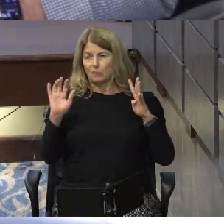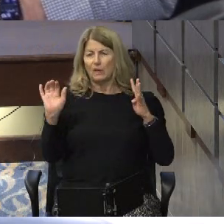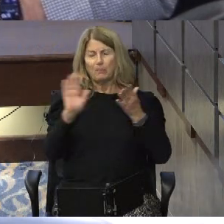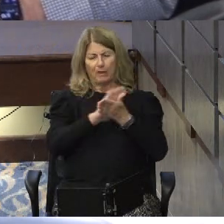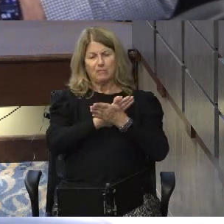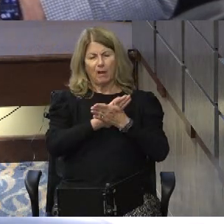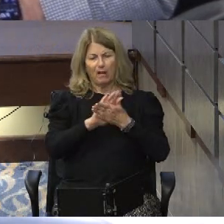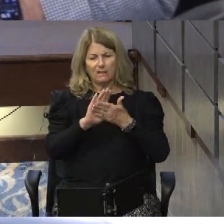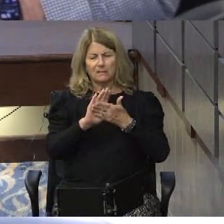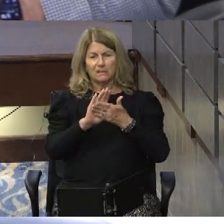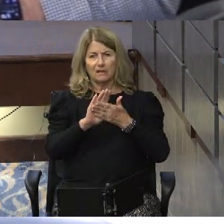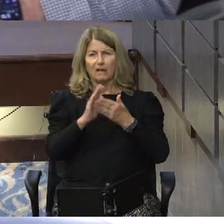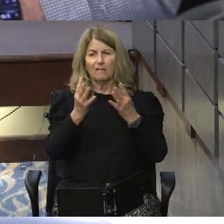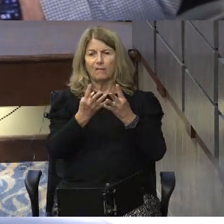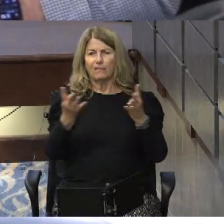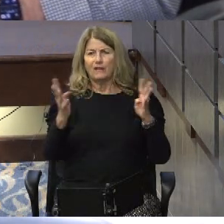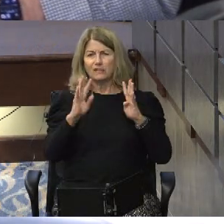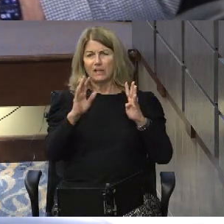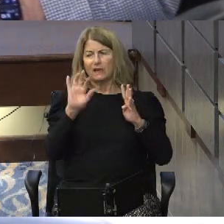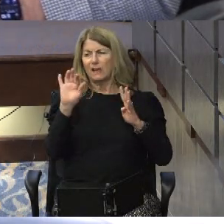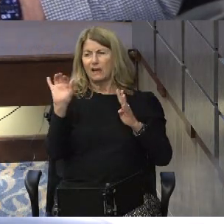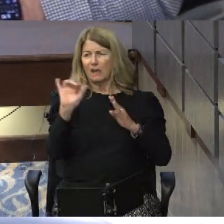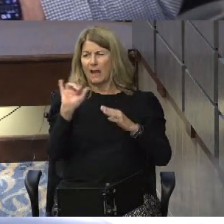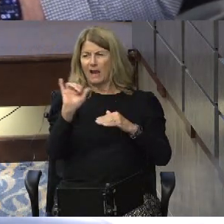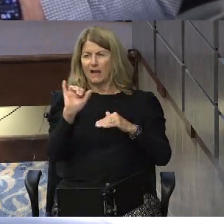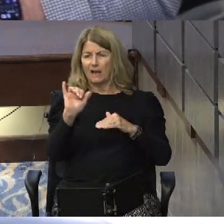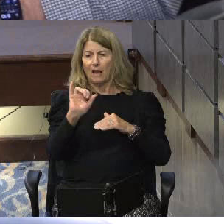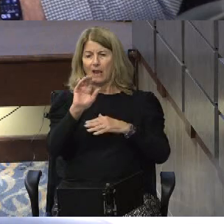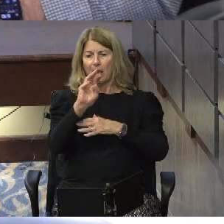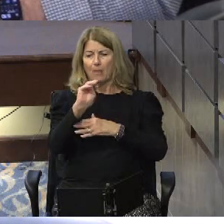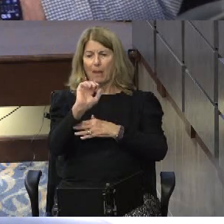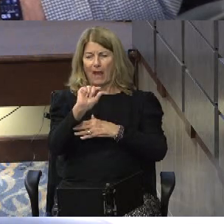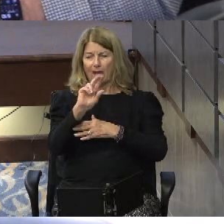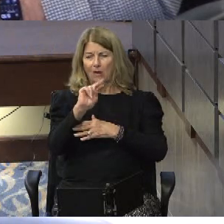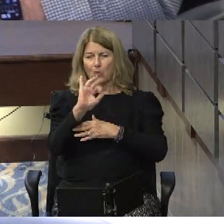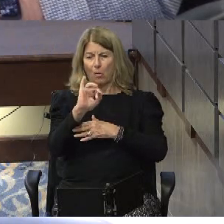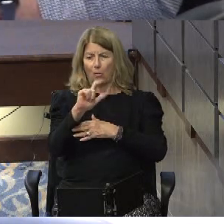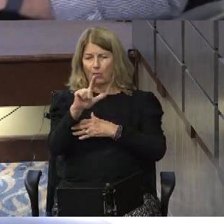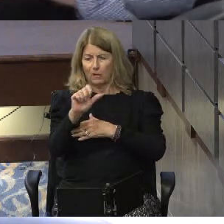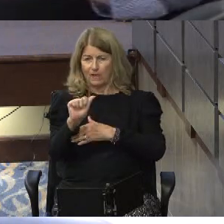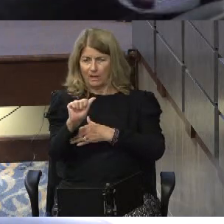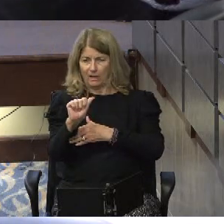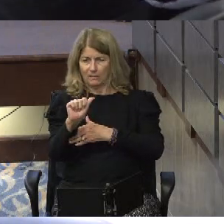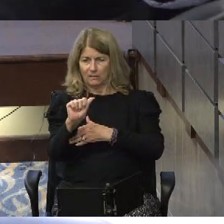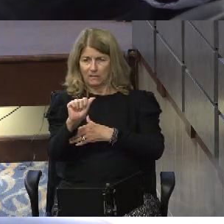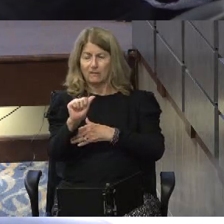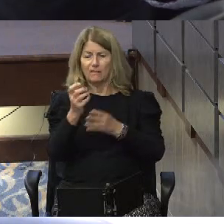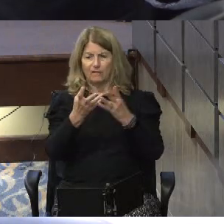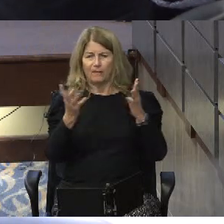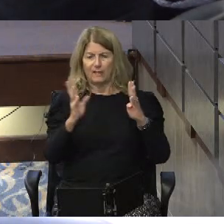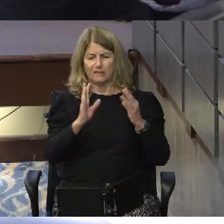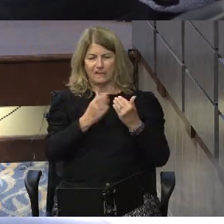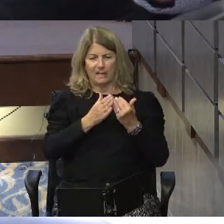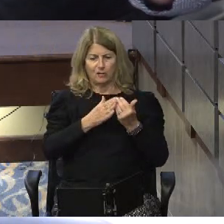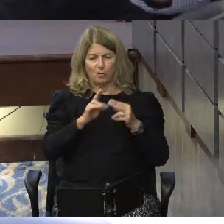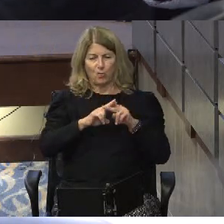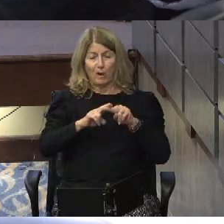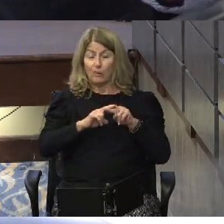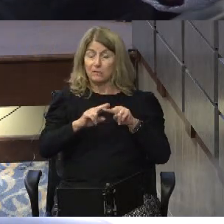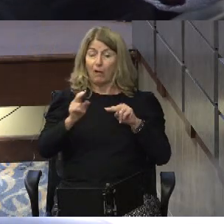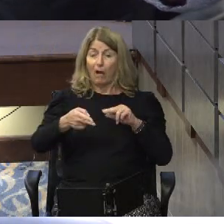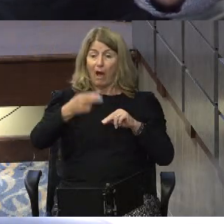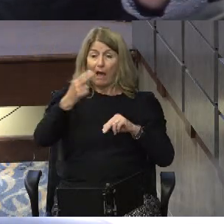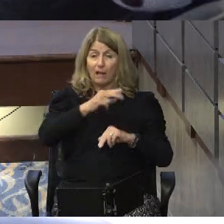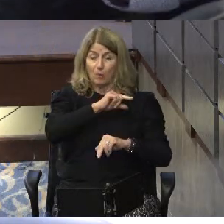I kind of look at Magnolia's, the way they've done their wrought iron fencing behind next to the railroad. Yeah. It's going to be high quality, and it's